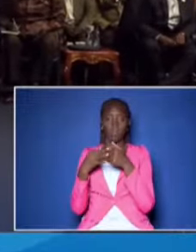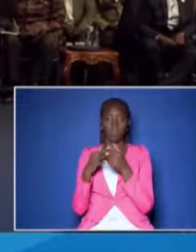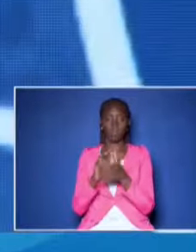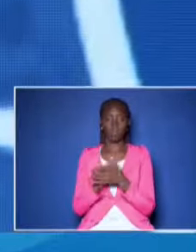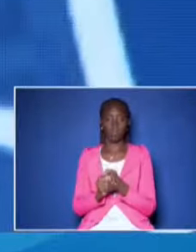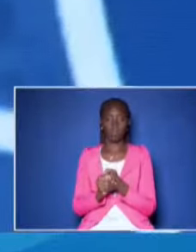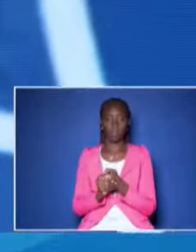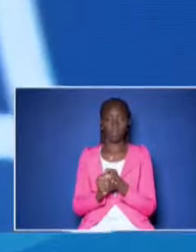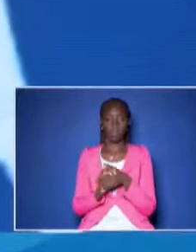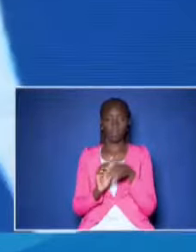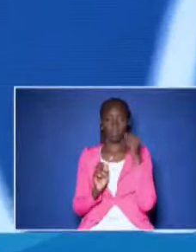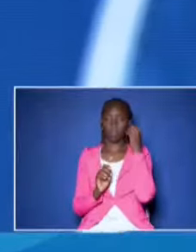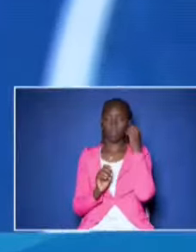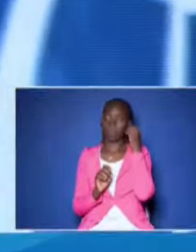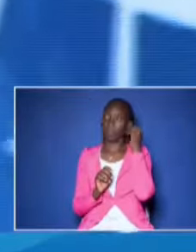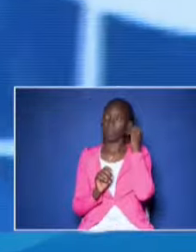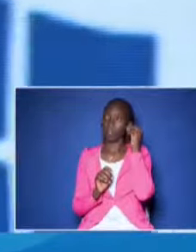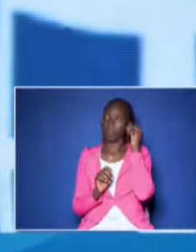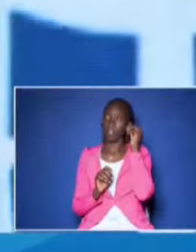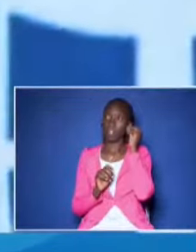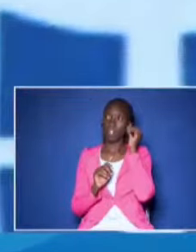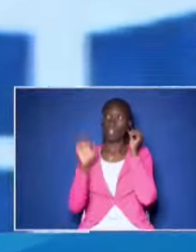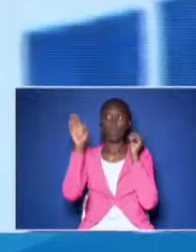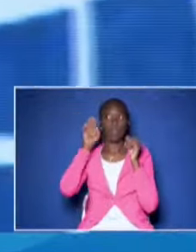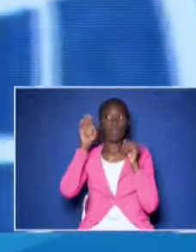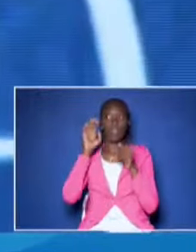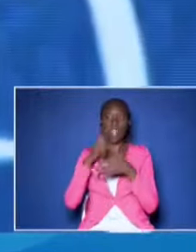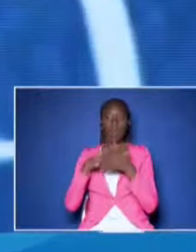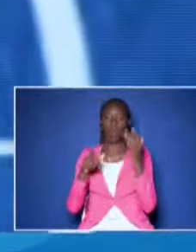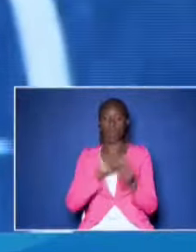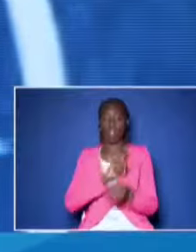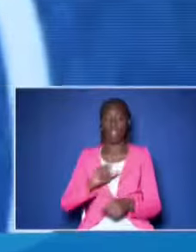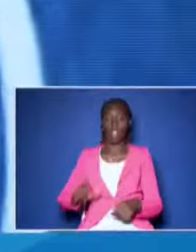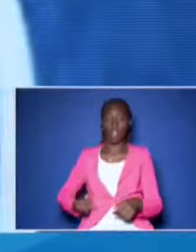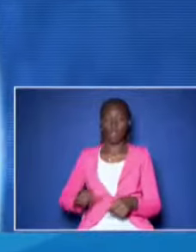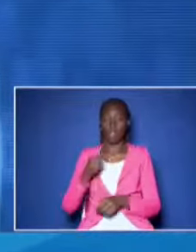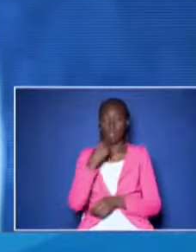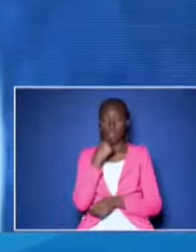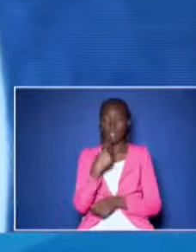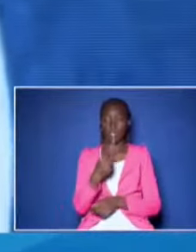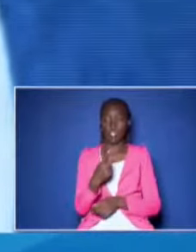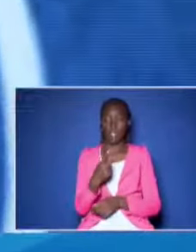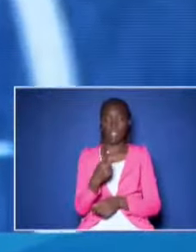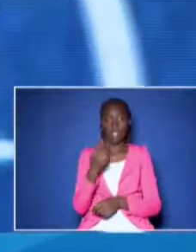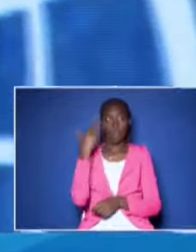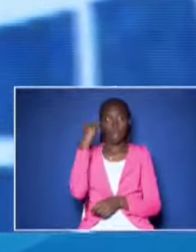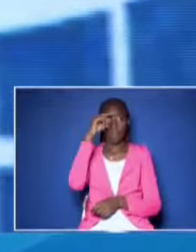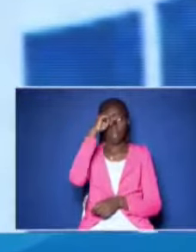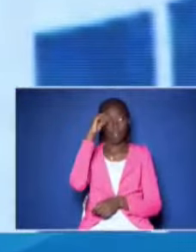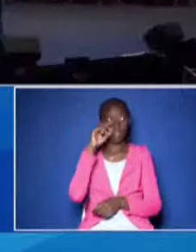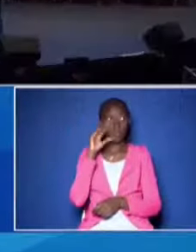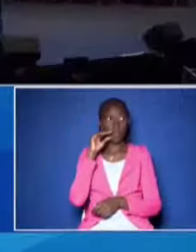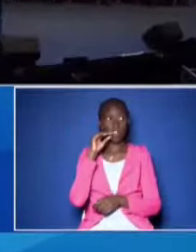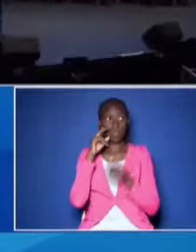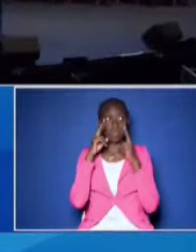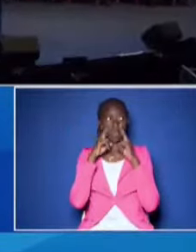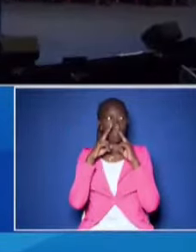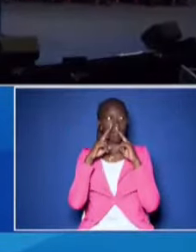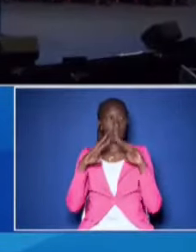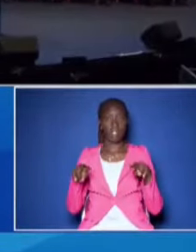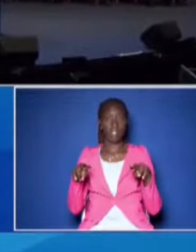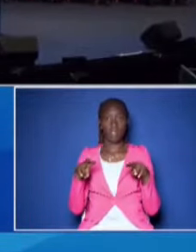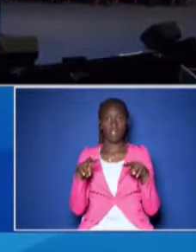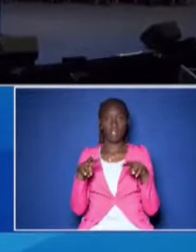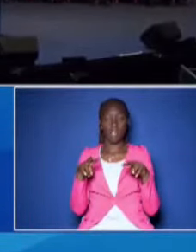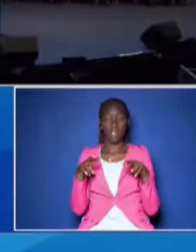8 I will hear what God the Lord will speak for he will speak peace unto